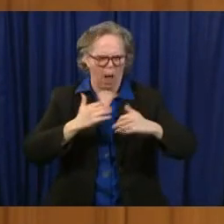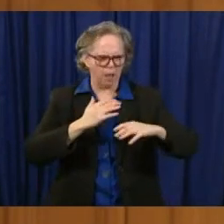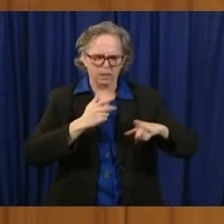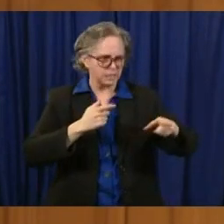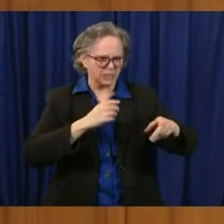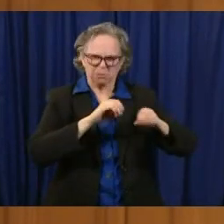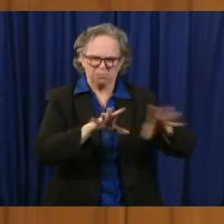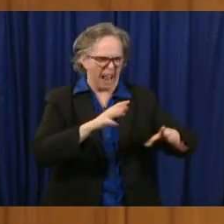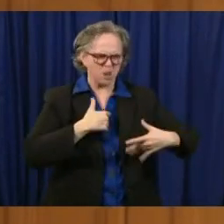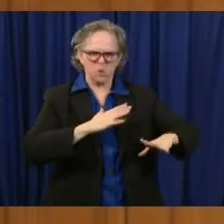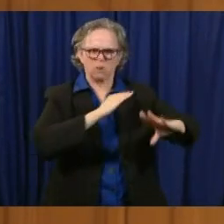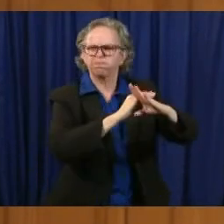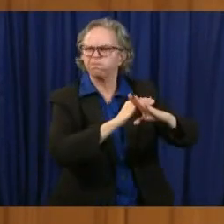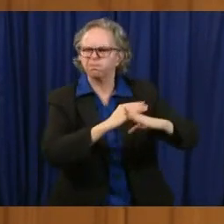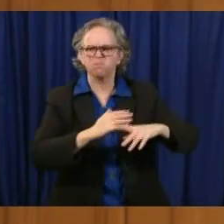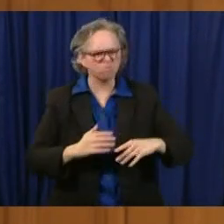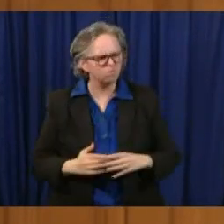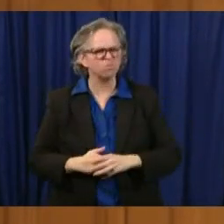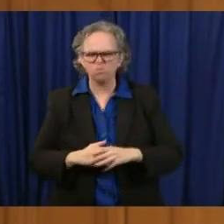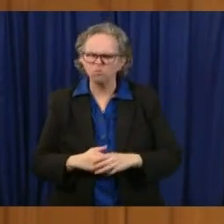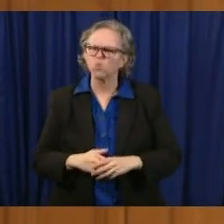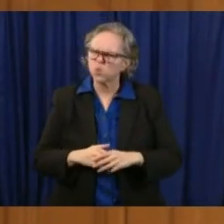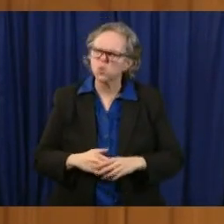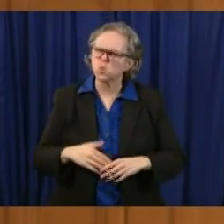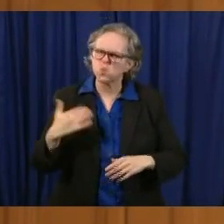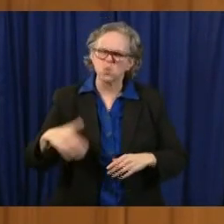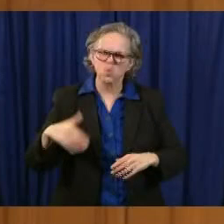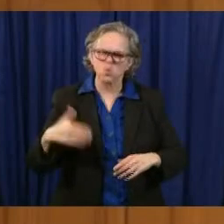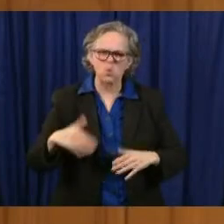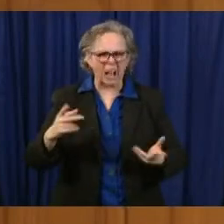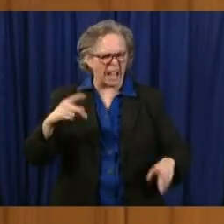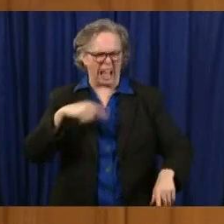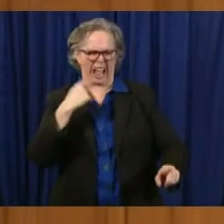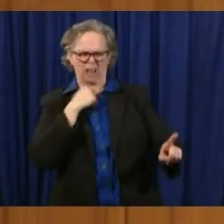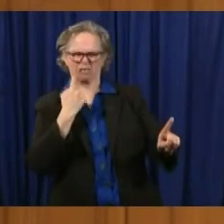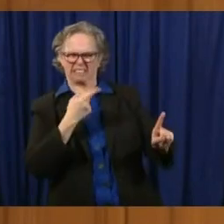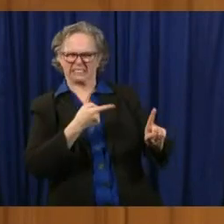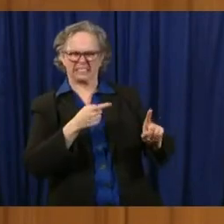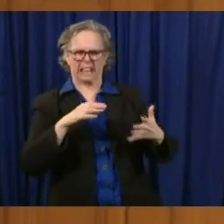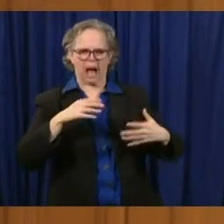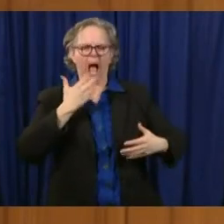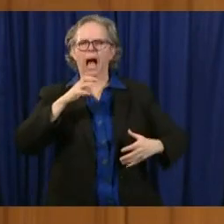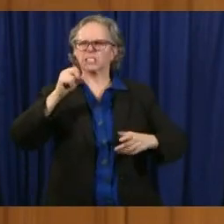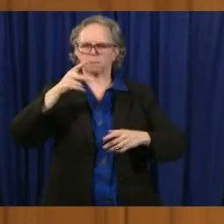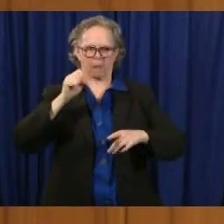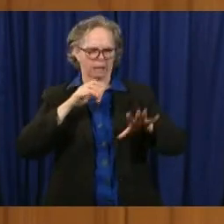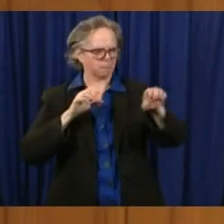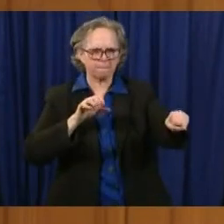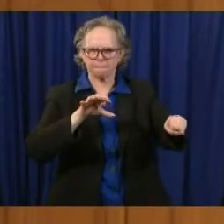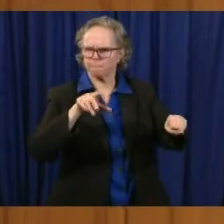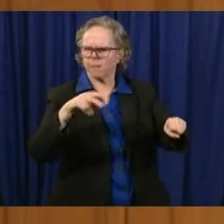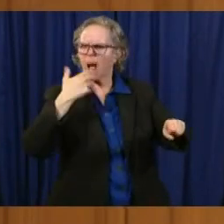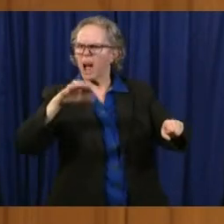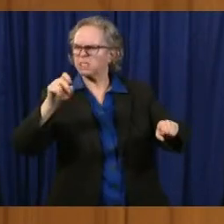forward in the months to come, these are areas that we have to keep close tabs on. And